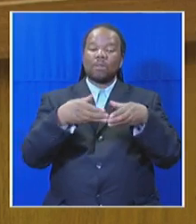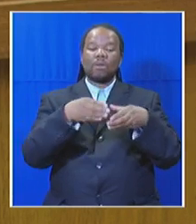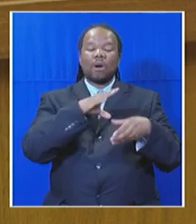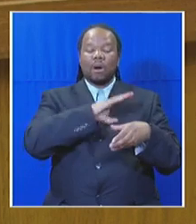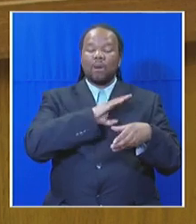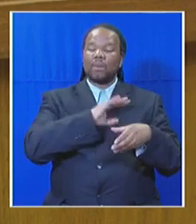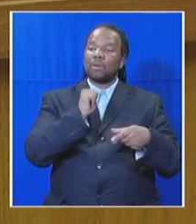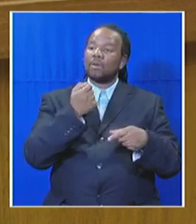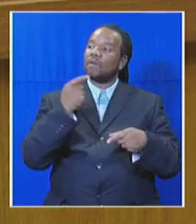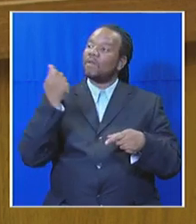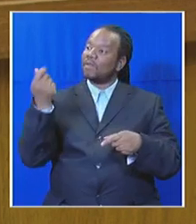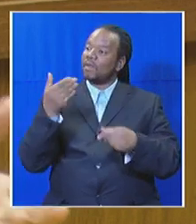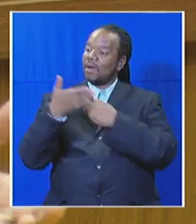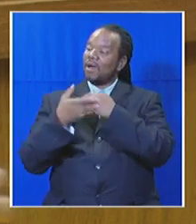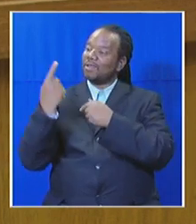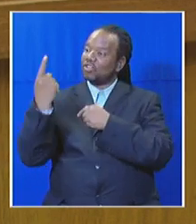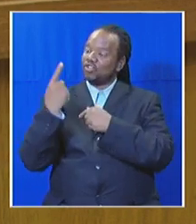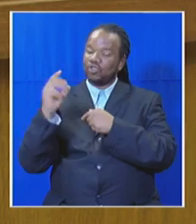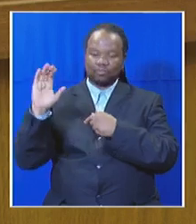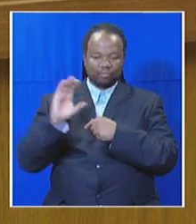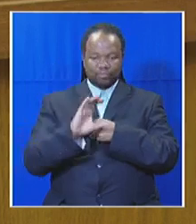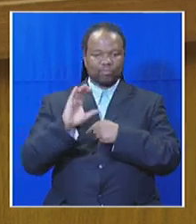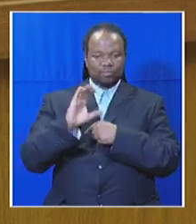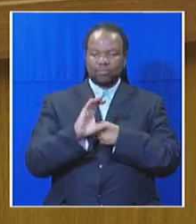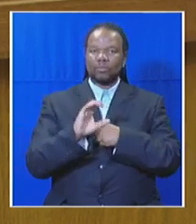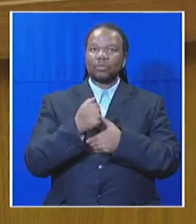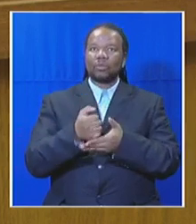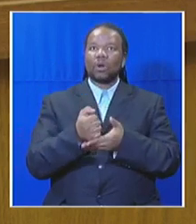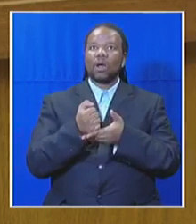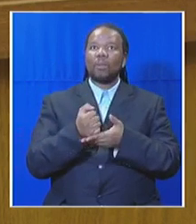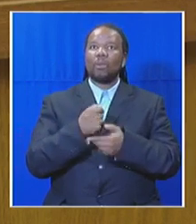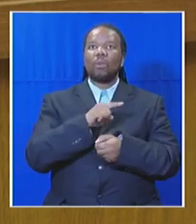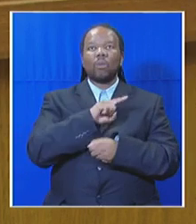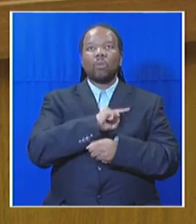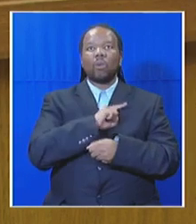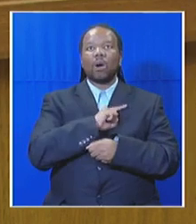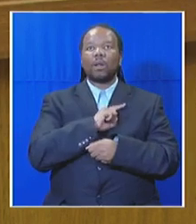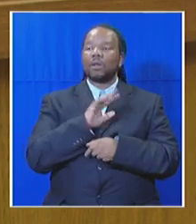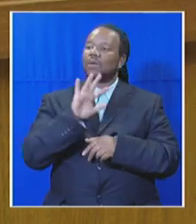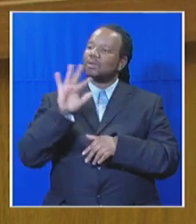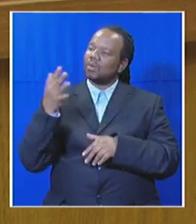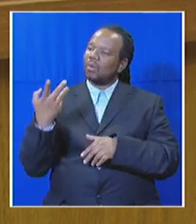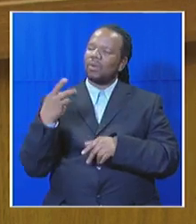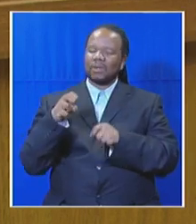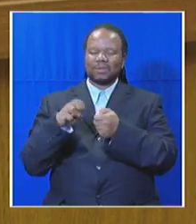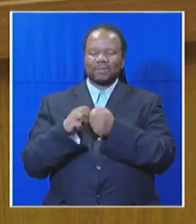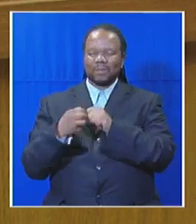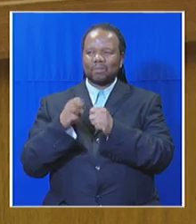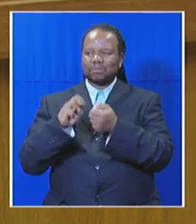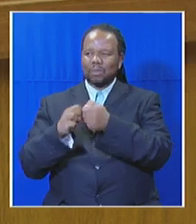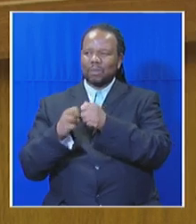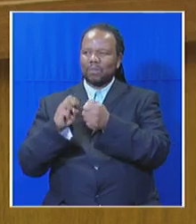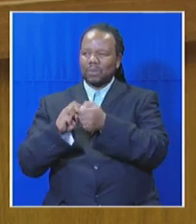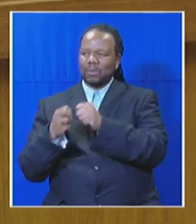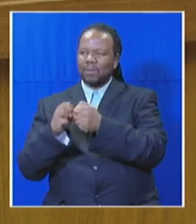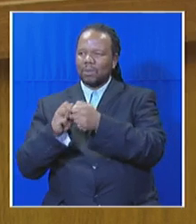is able to operate to stop the pockets of tensions in the continent. The work